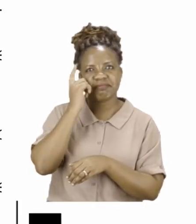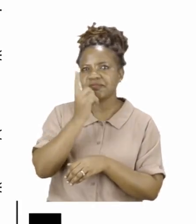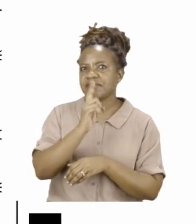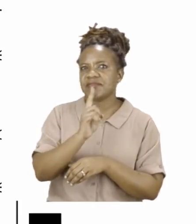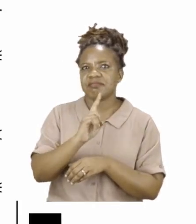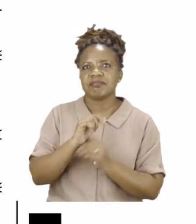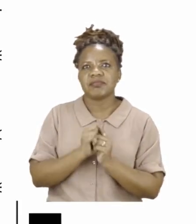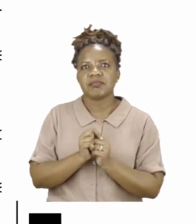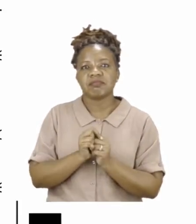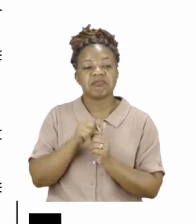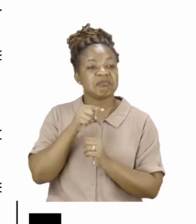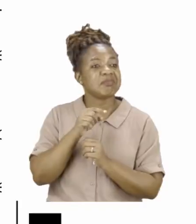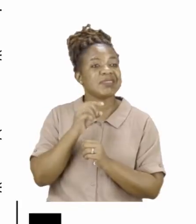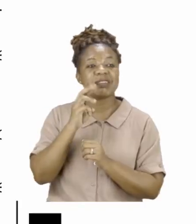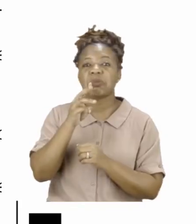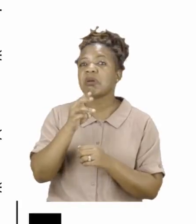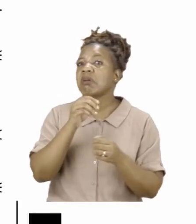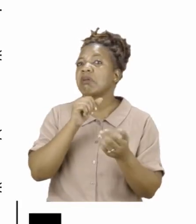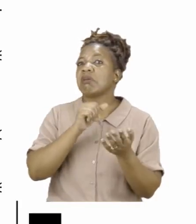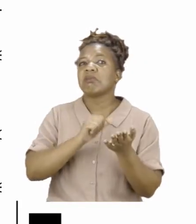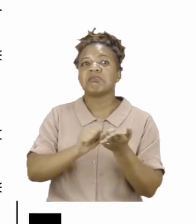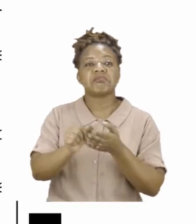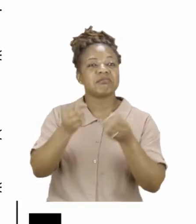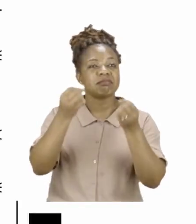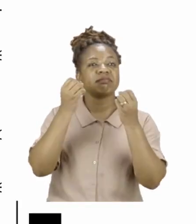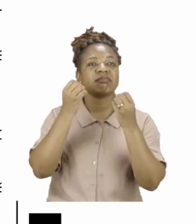will cost too much.